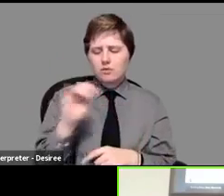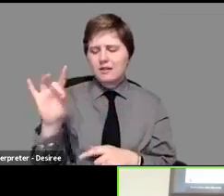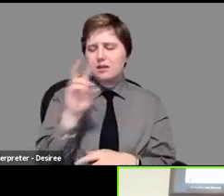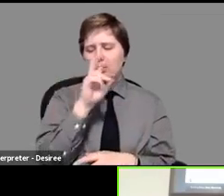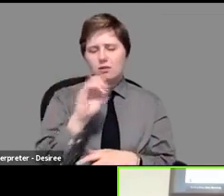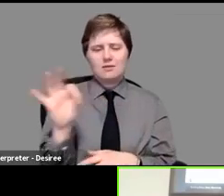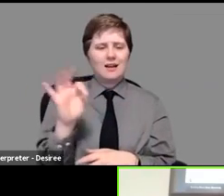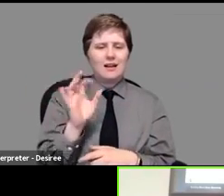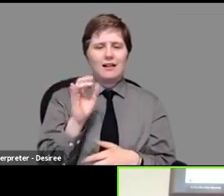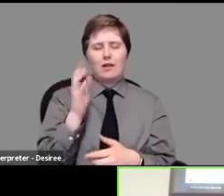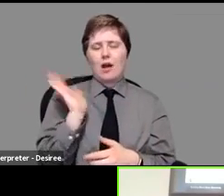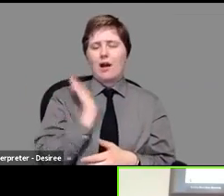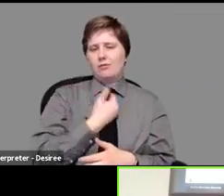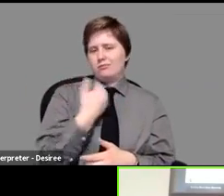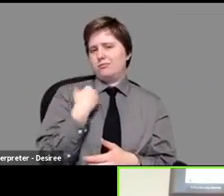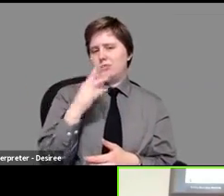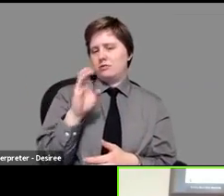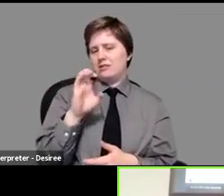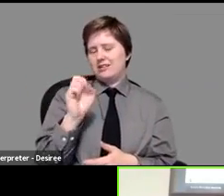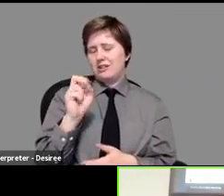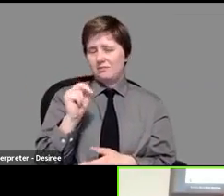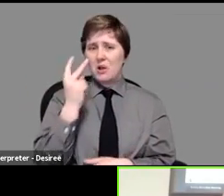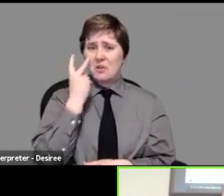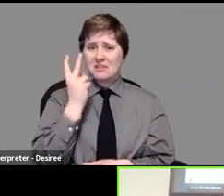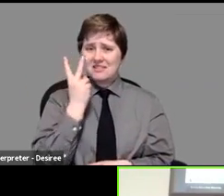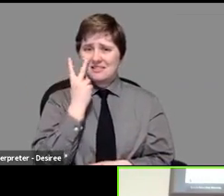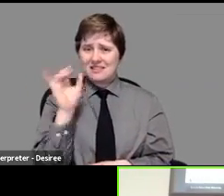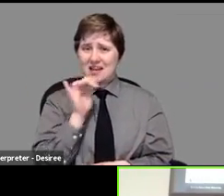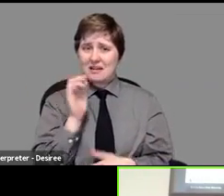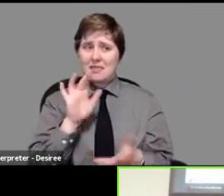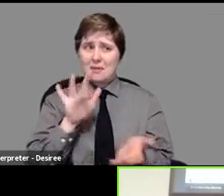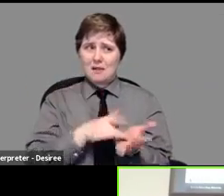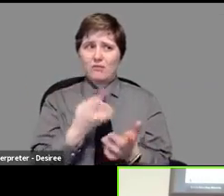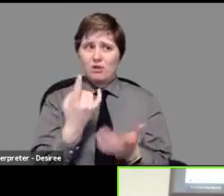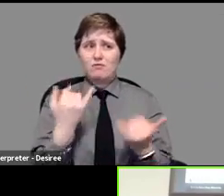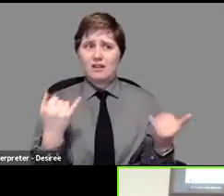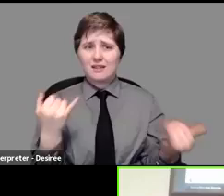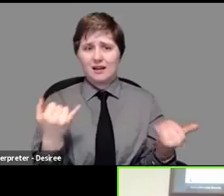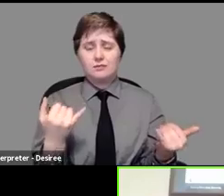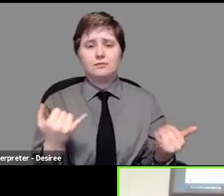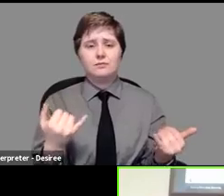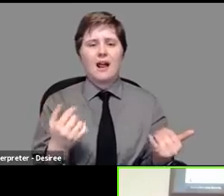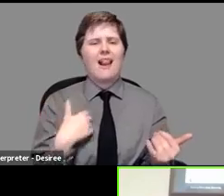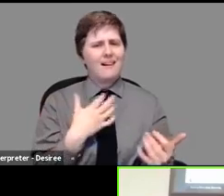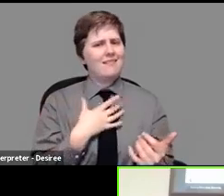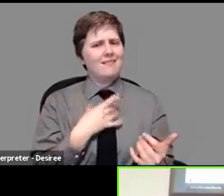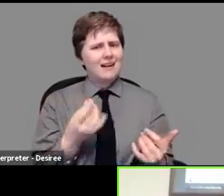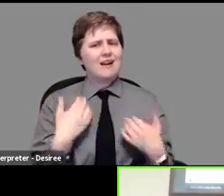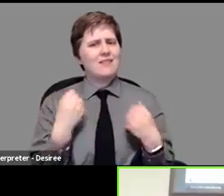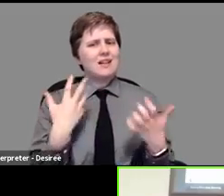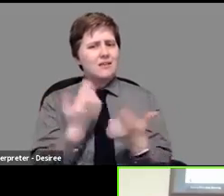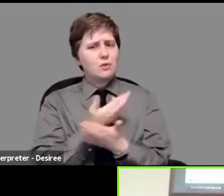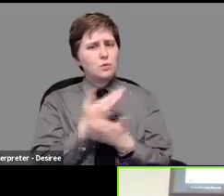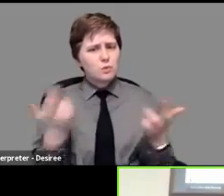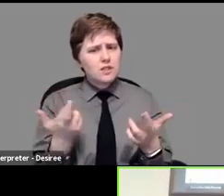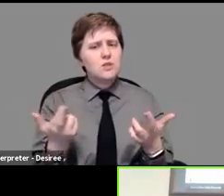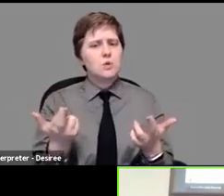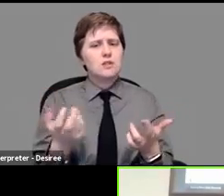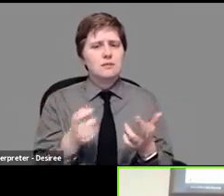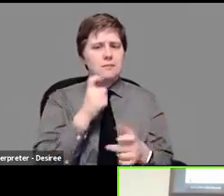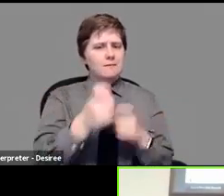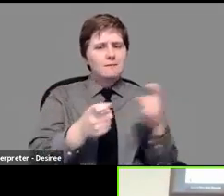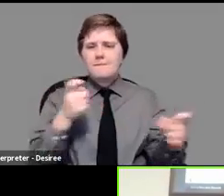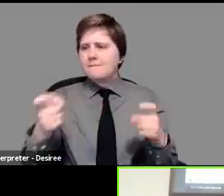of the last recession. Surely looks like we're in the midst of one now. And I like the fact that there's a lot of resources being